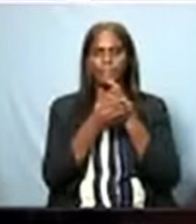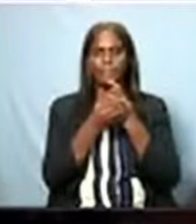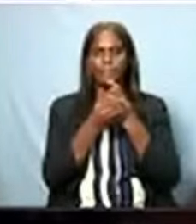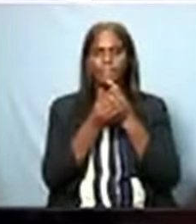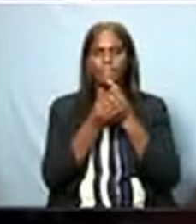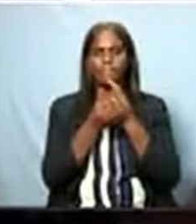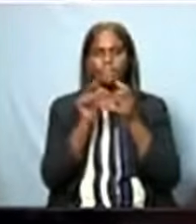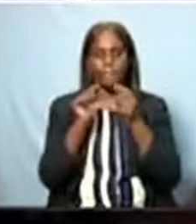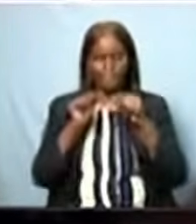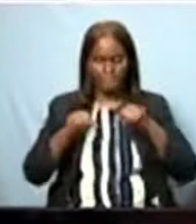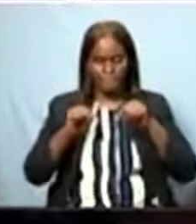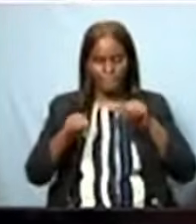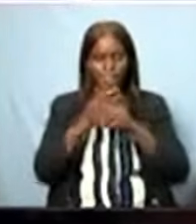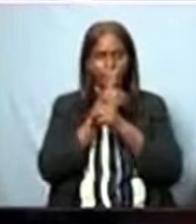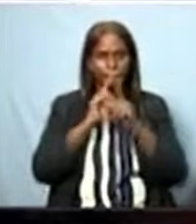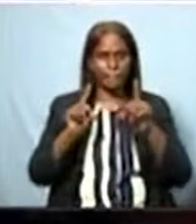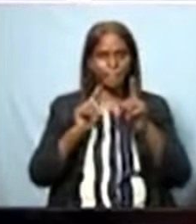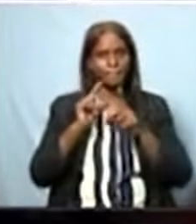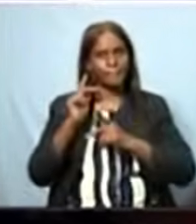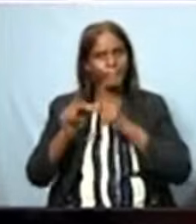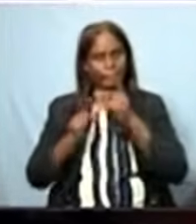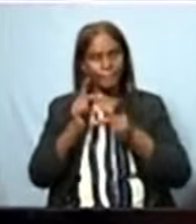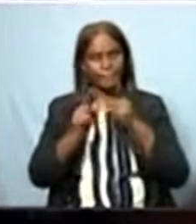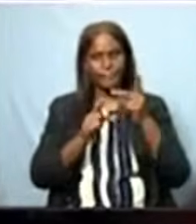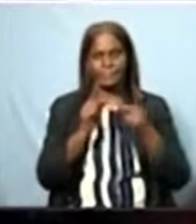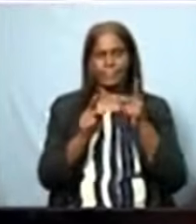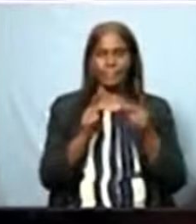this is a democratic process.